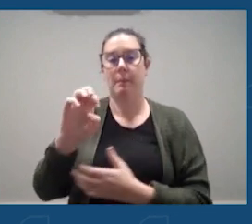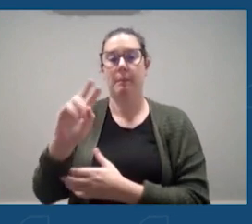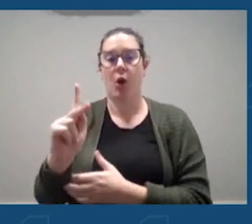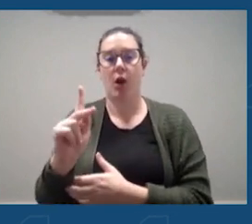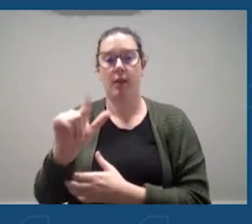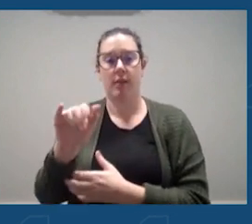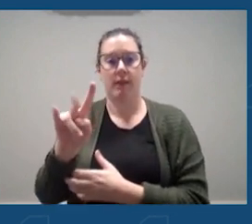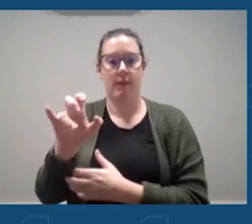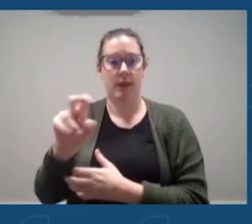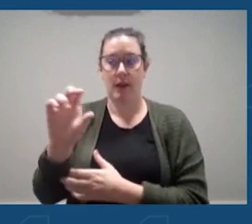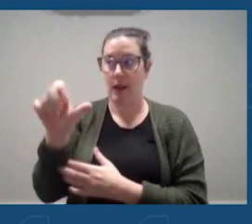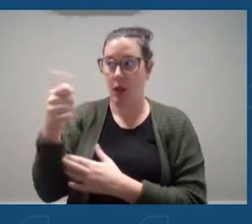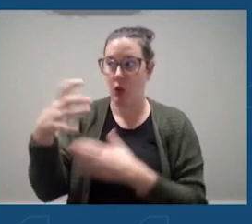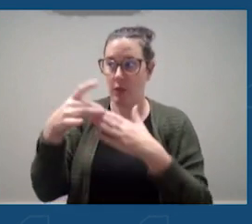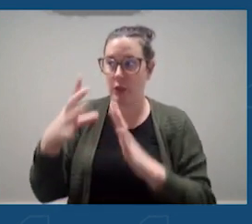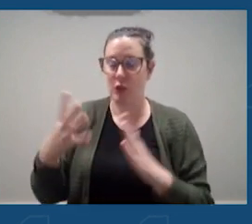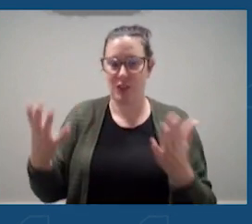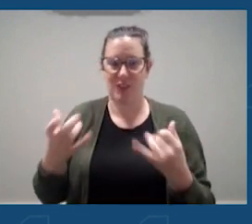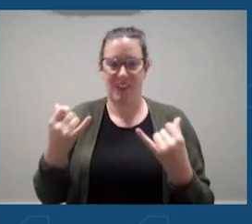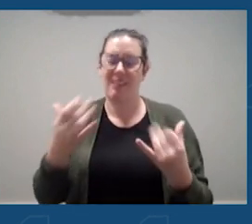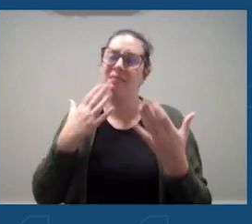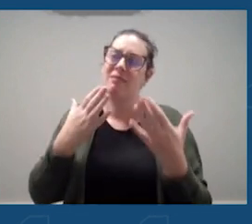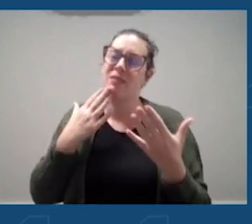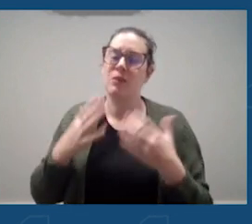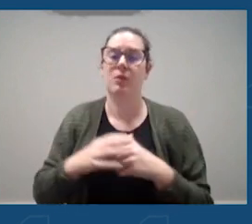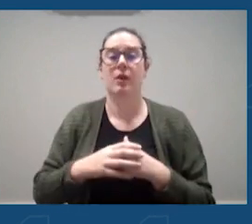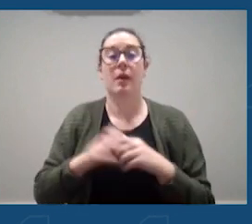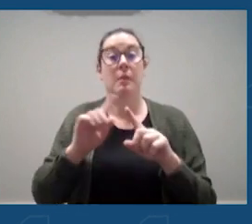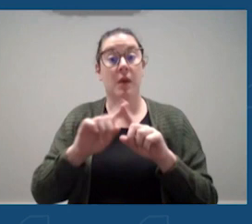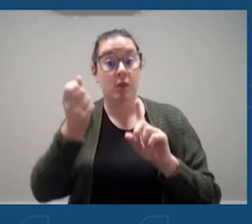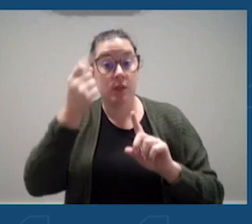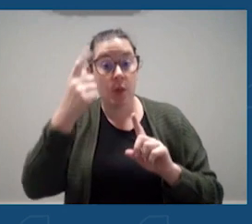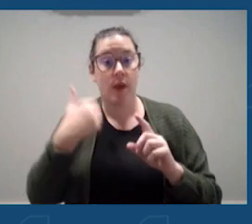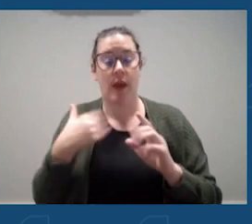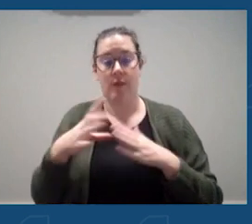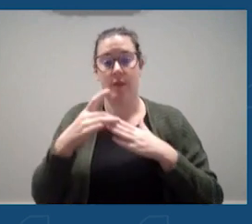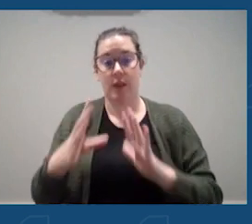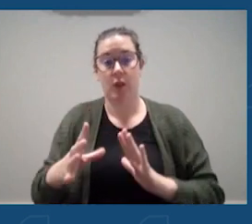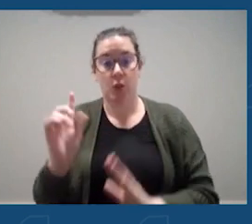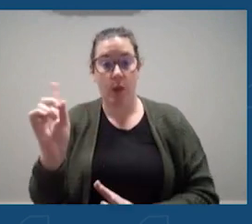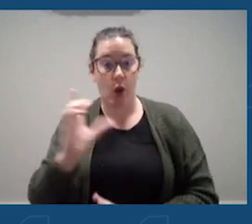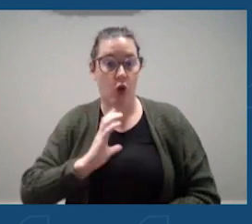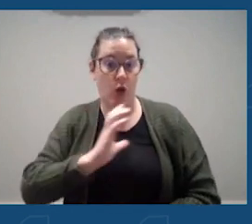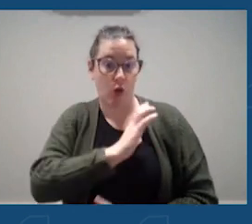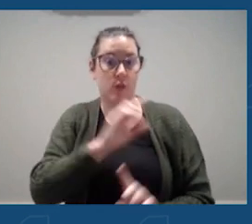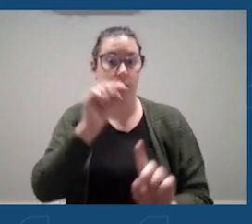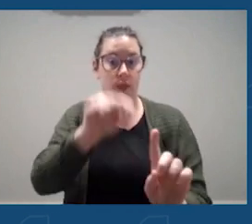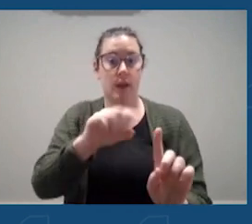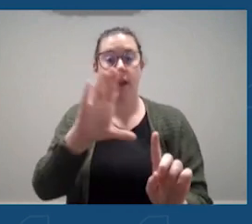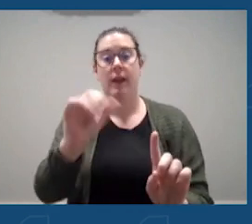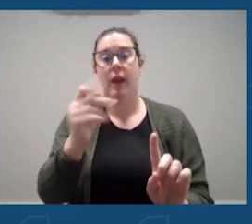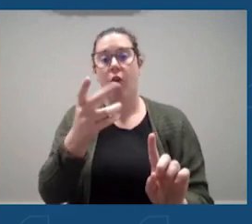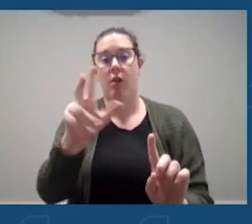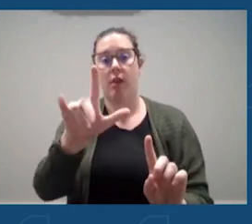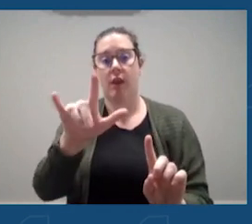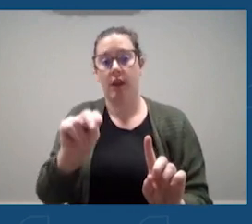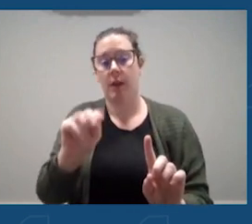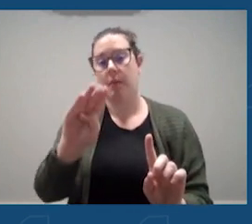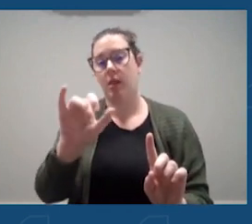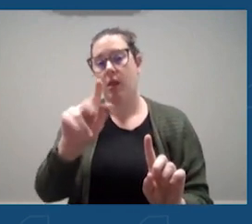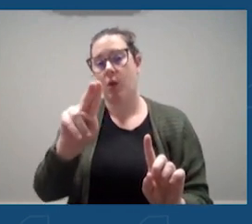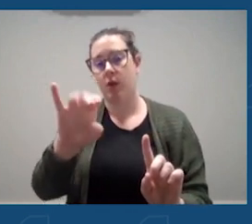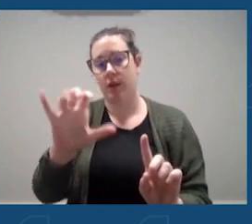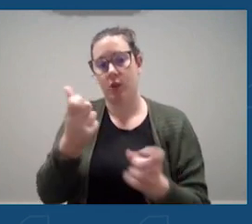and all of our other leaders. But also, we have leaders in Congress. I want to recognize Carolyn Maloney, who sponsored the